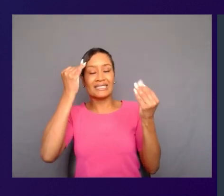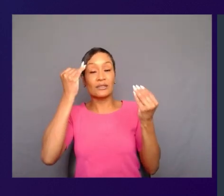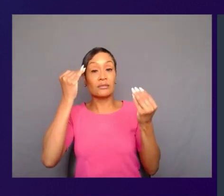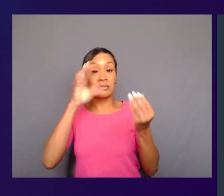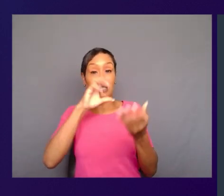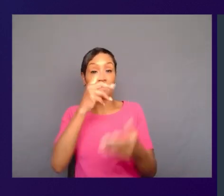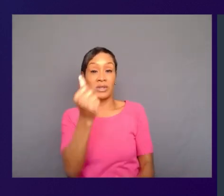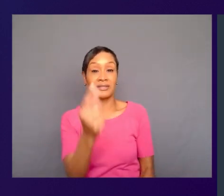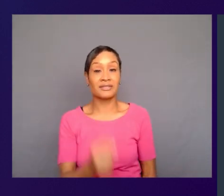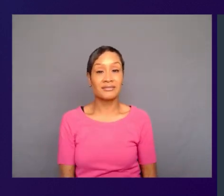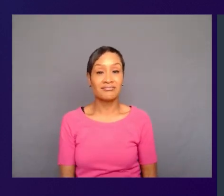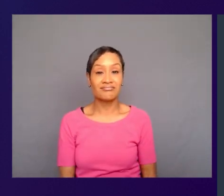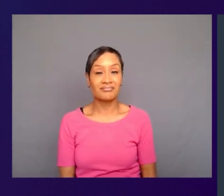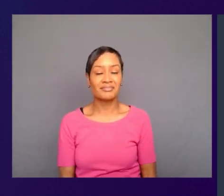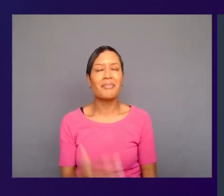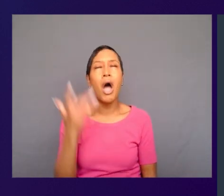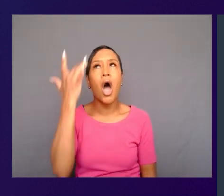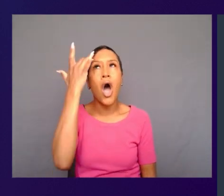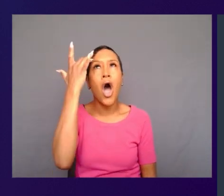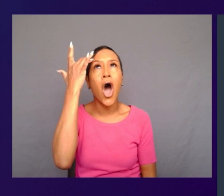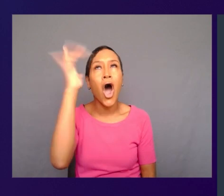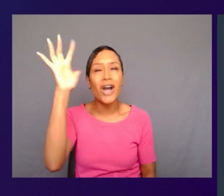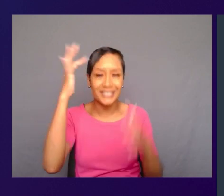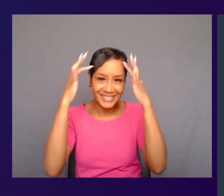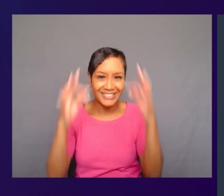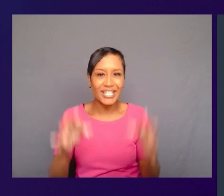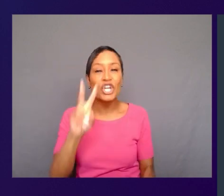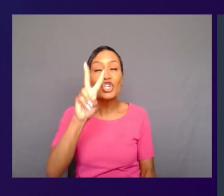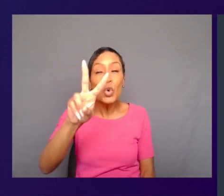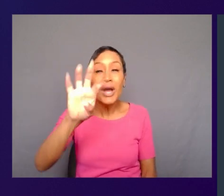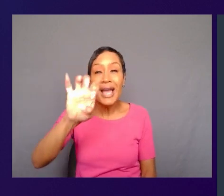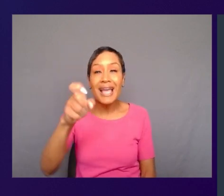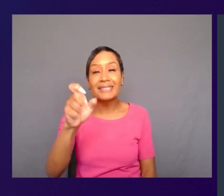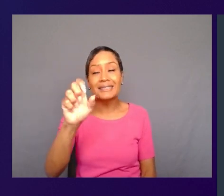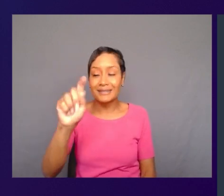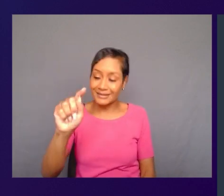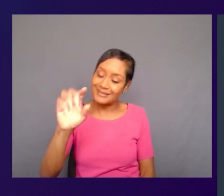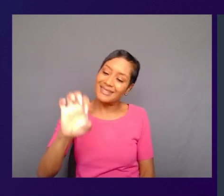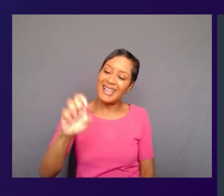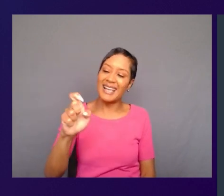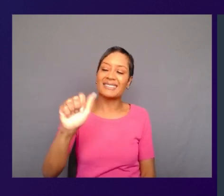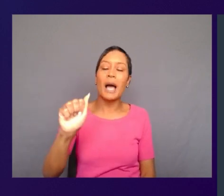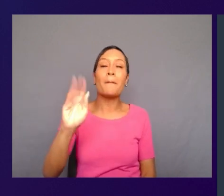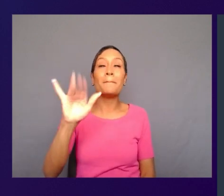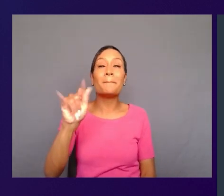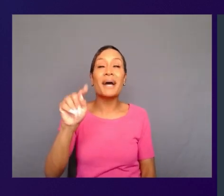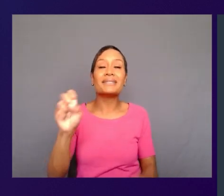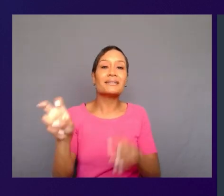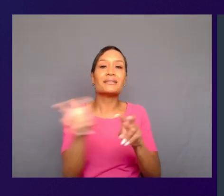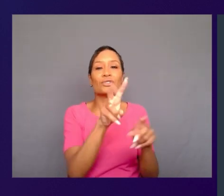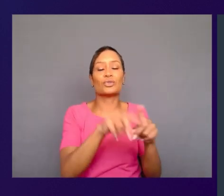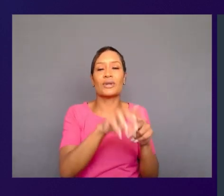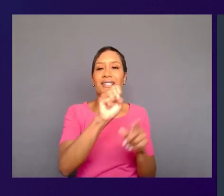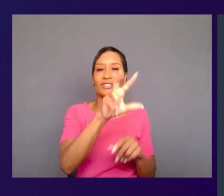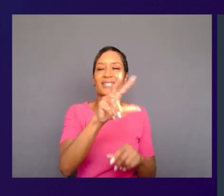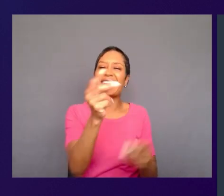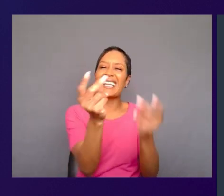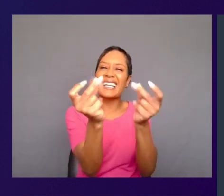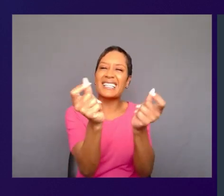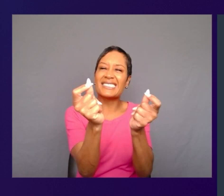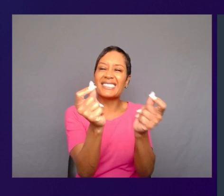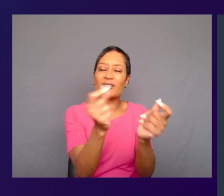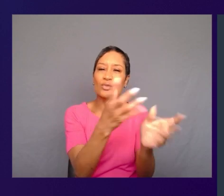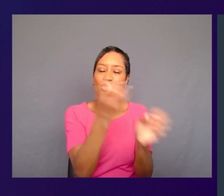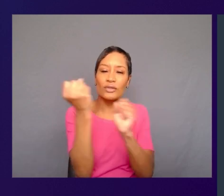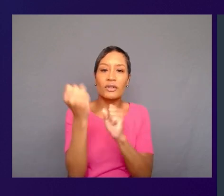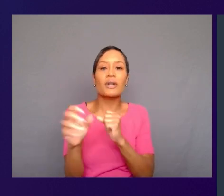a genius move. They migrated 2 exabytes of data to Amazon S3 Glacier Instant Retrieval. This move saved them tens